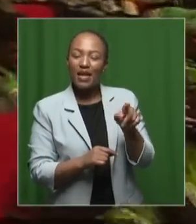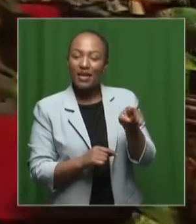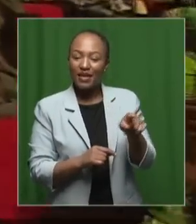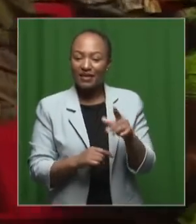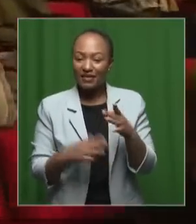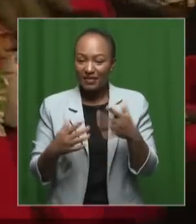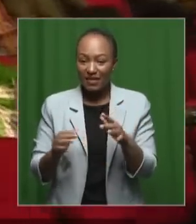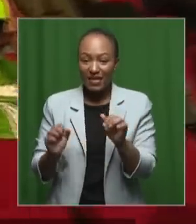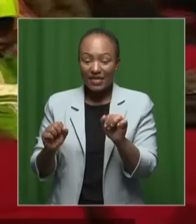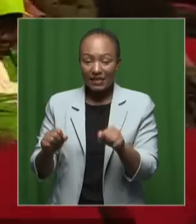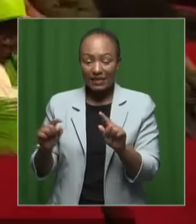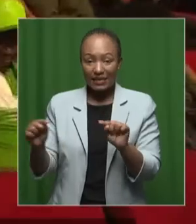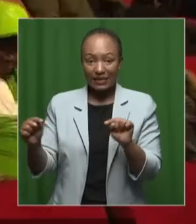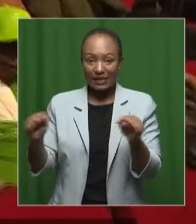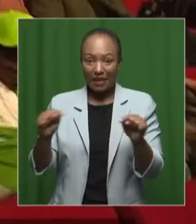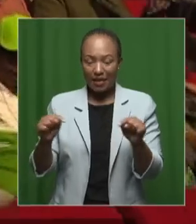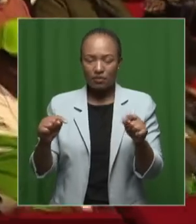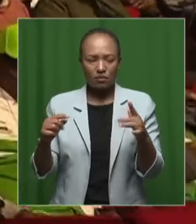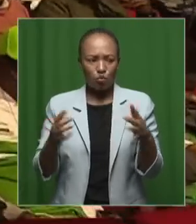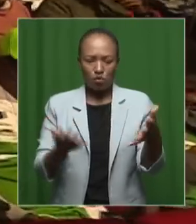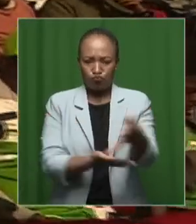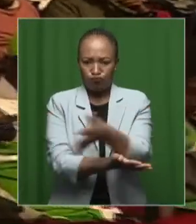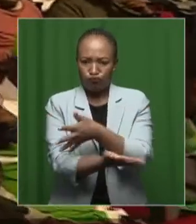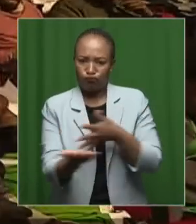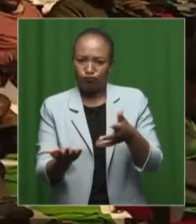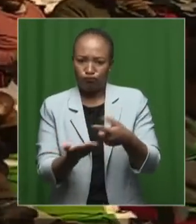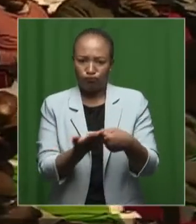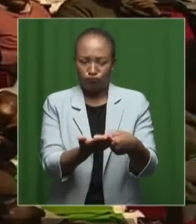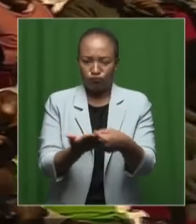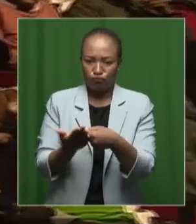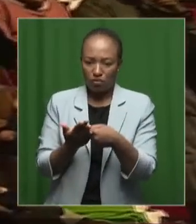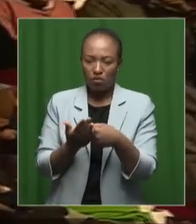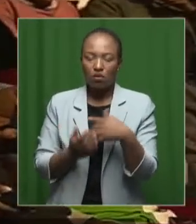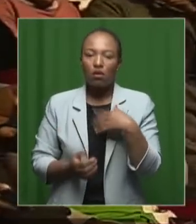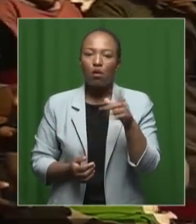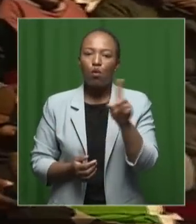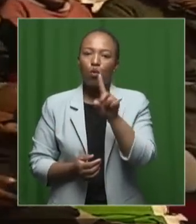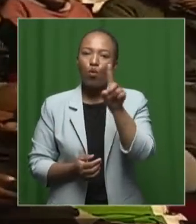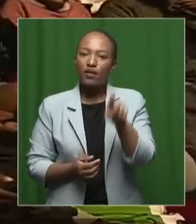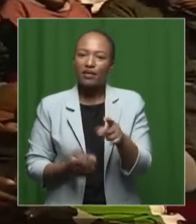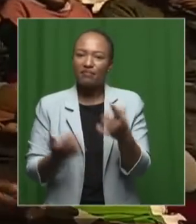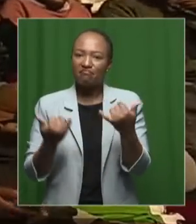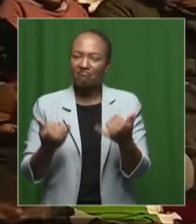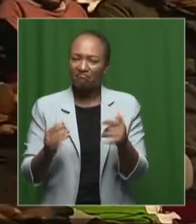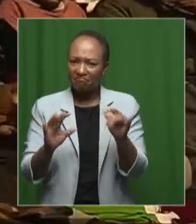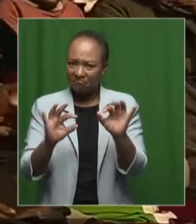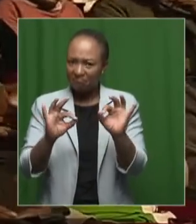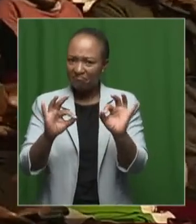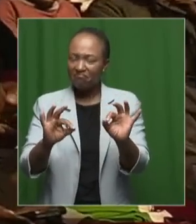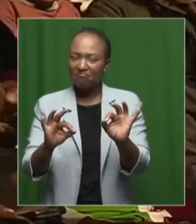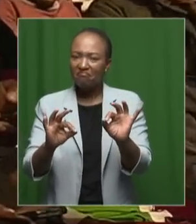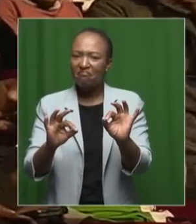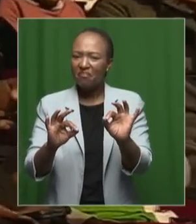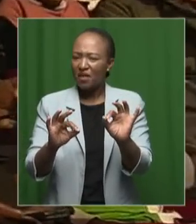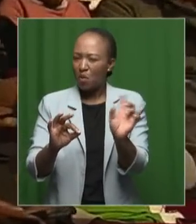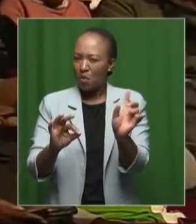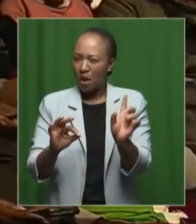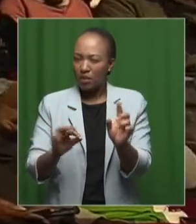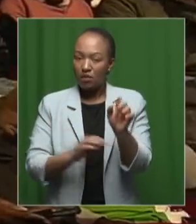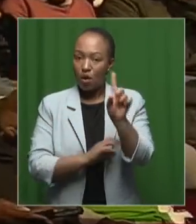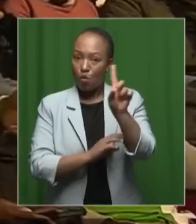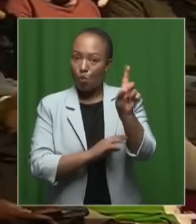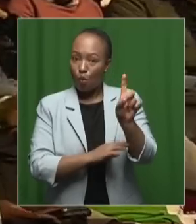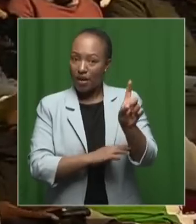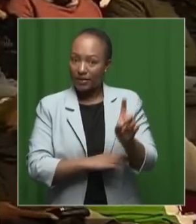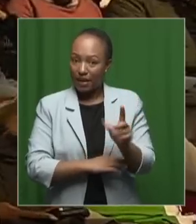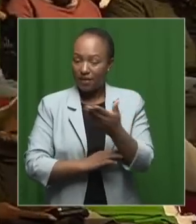of debates such as this, right? And the question is, what's the right fixes? There's a couple of questions that can possibly get